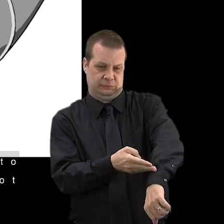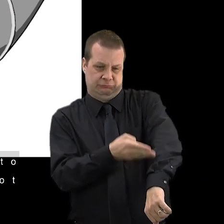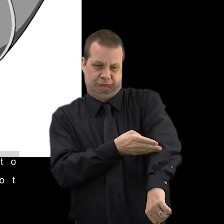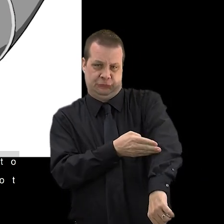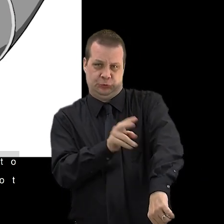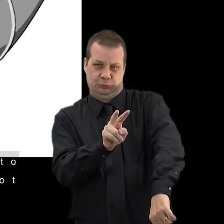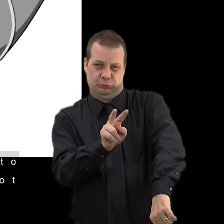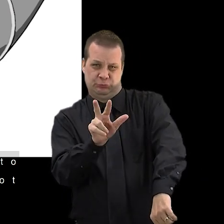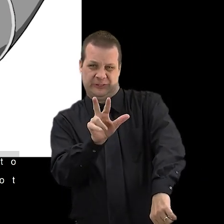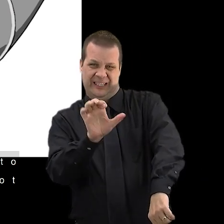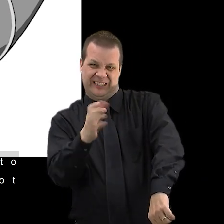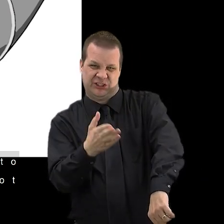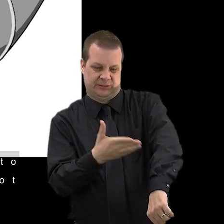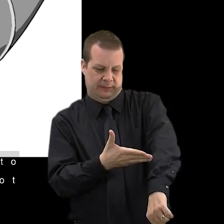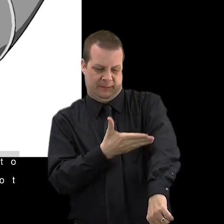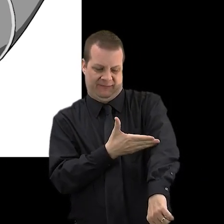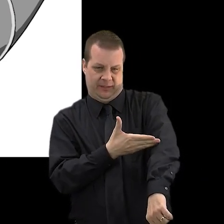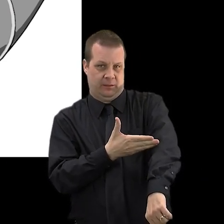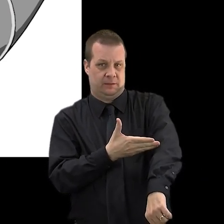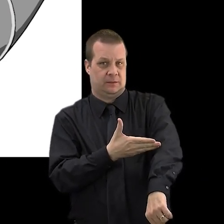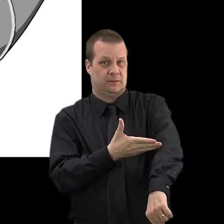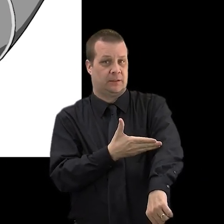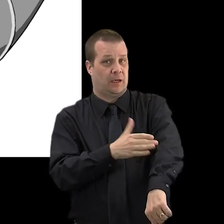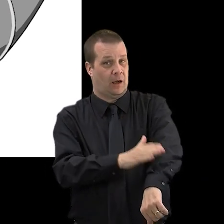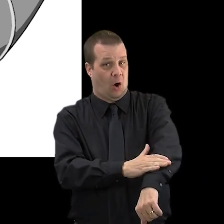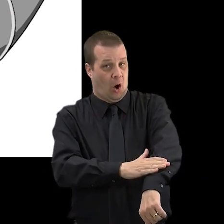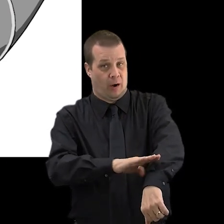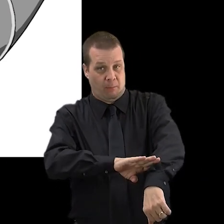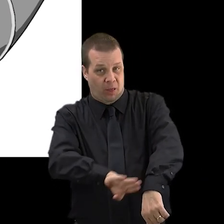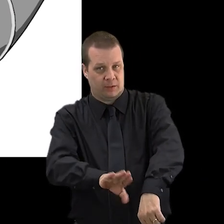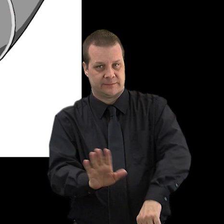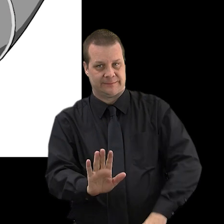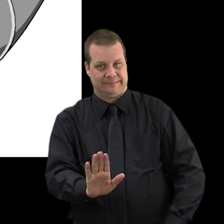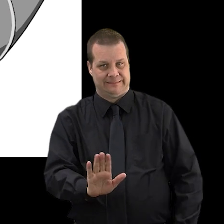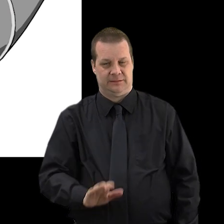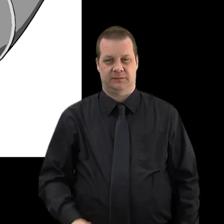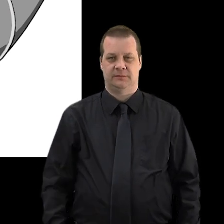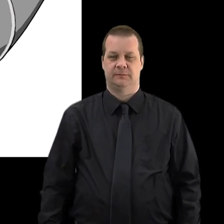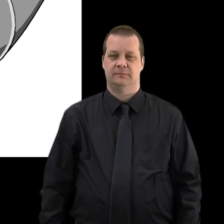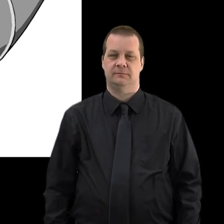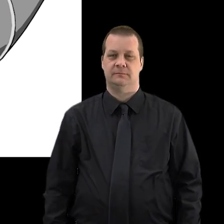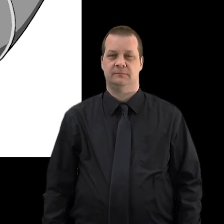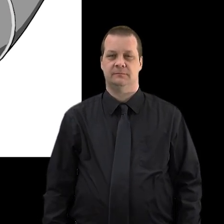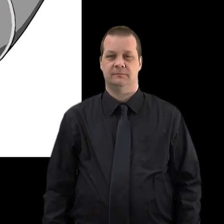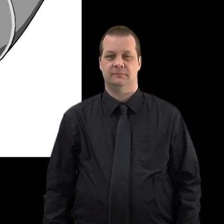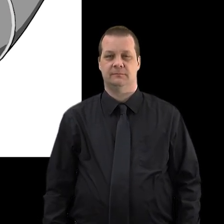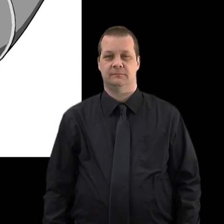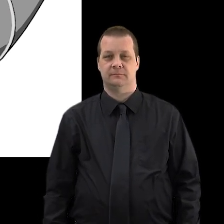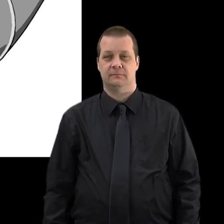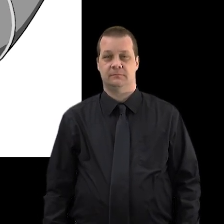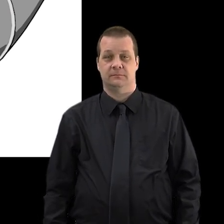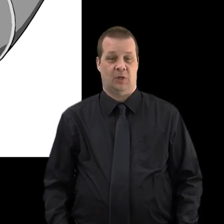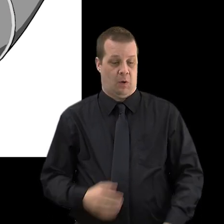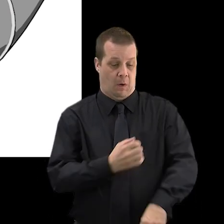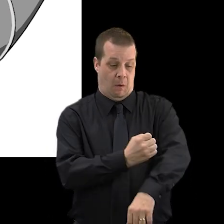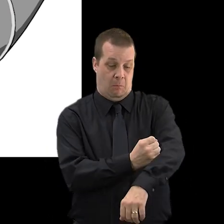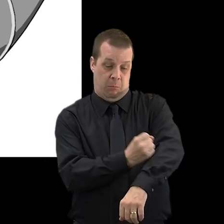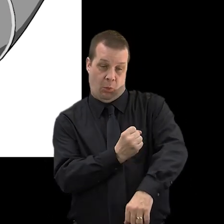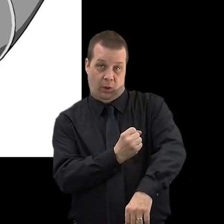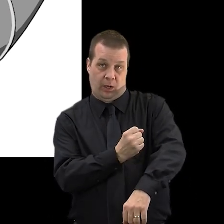careful to place it above the injury, not directly on top of it. Then, simply pull, twist, and